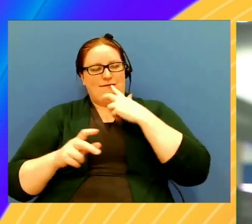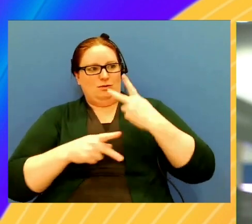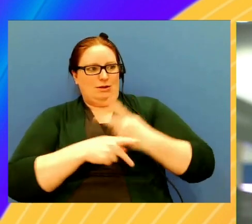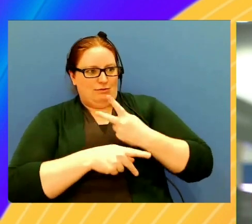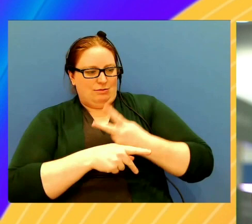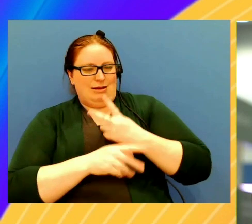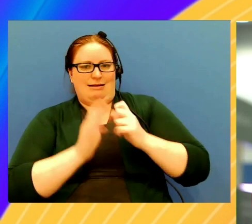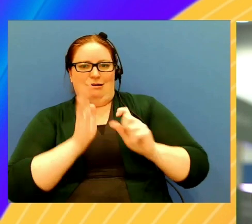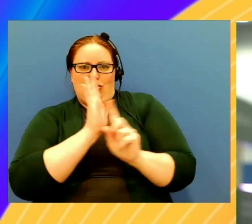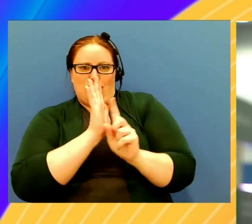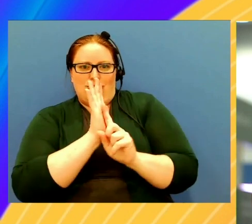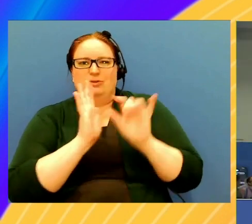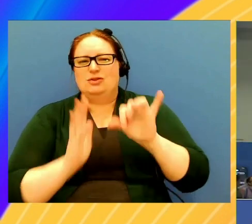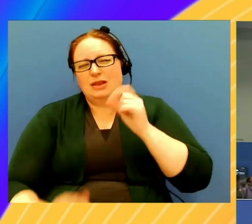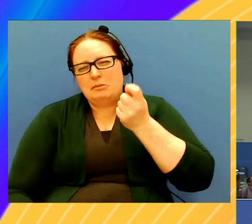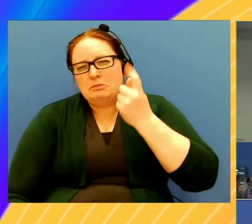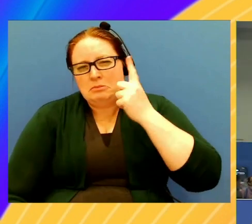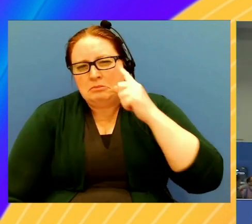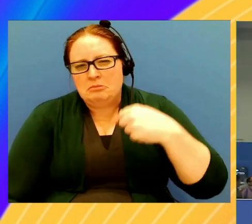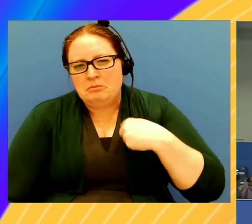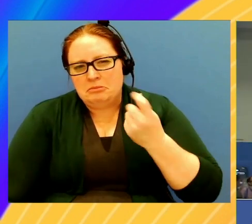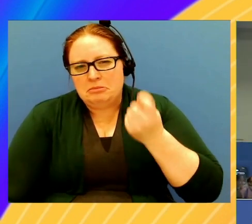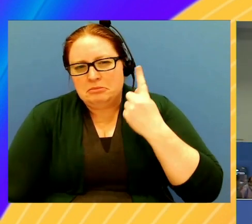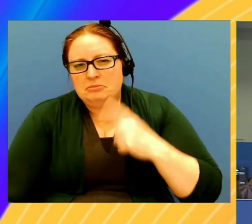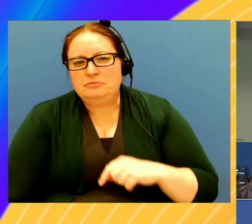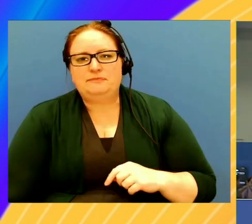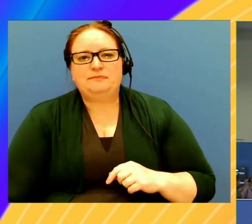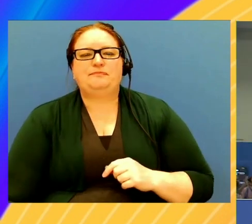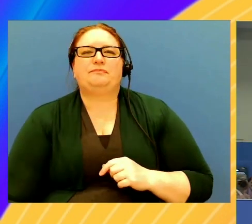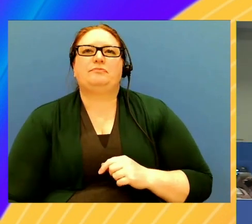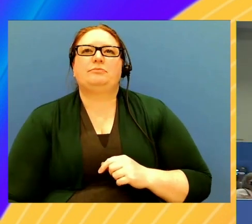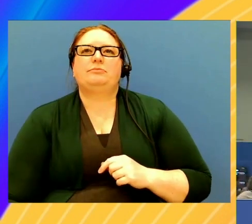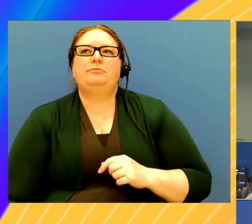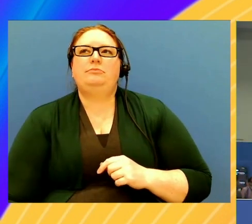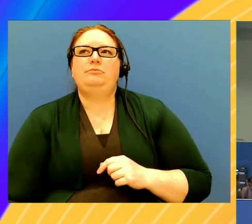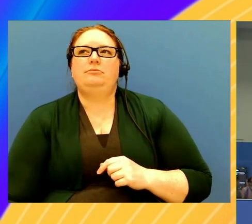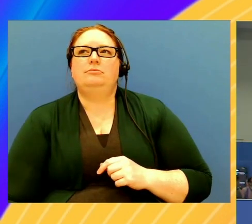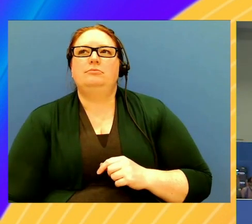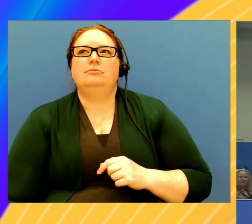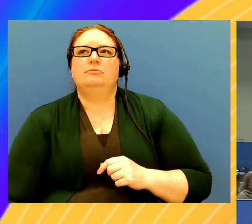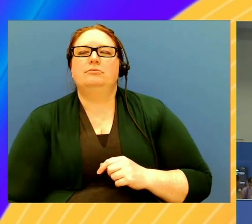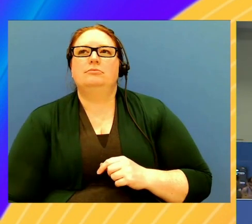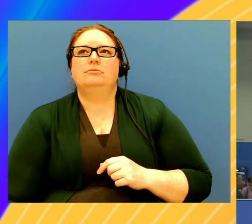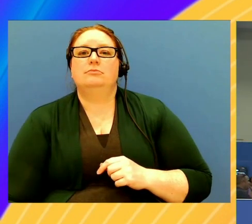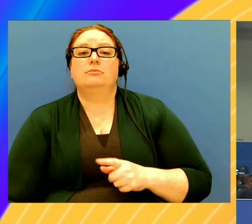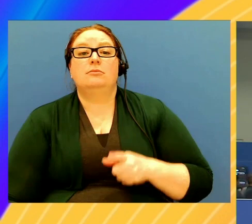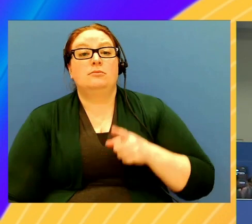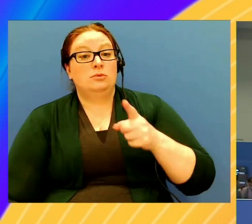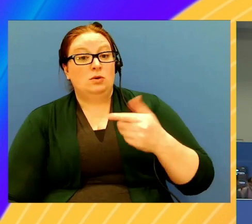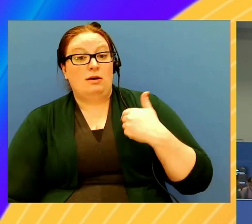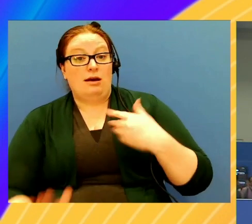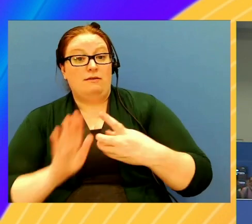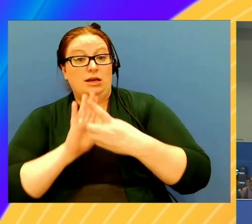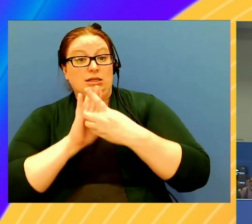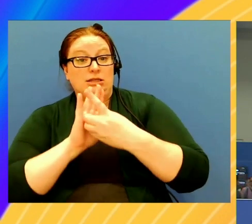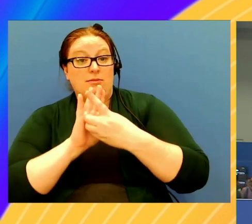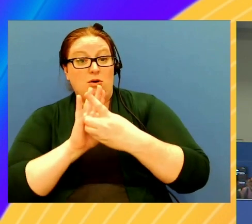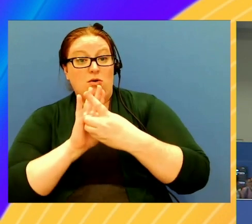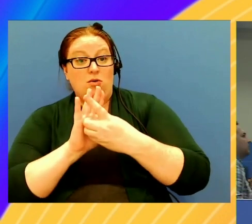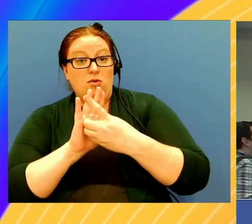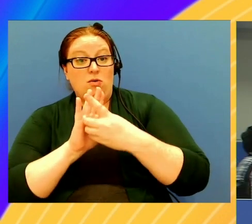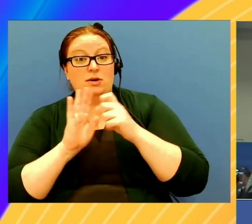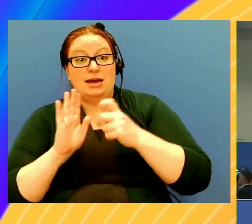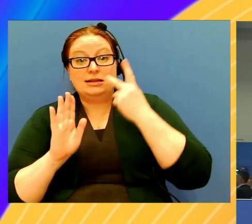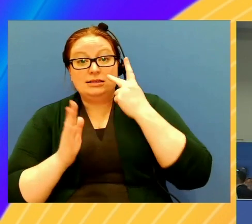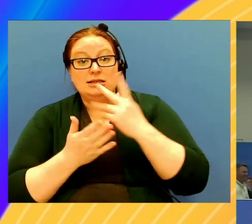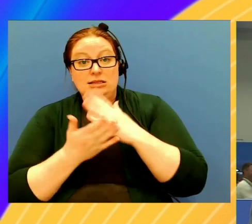that. So that totally makes sense to me. So yeah, do you have a demo we can see some of this in